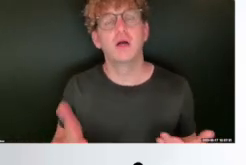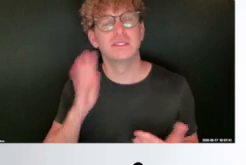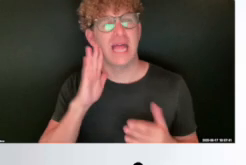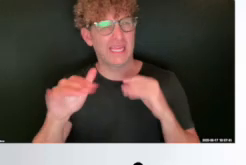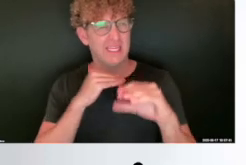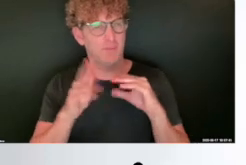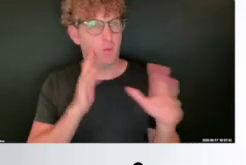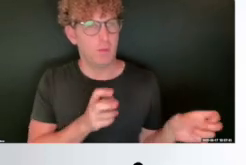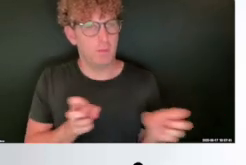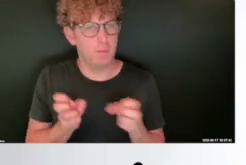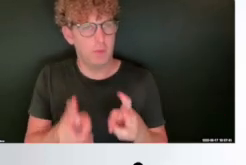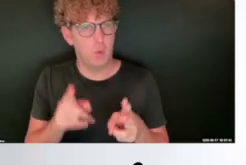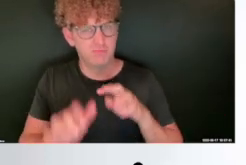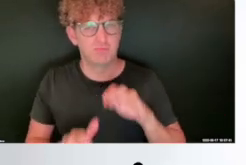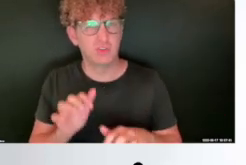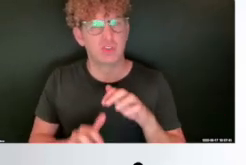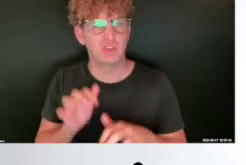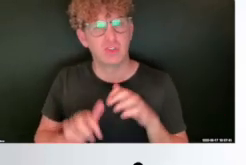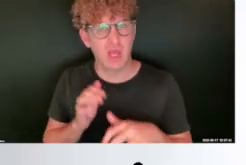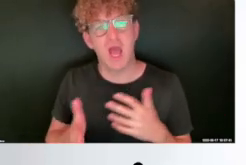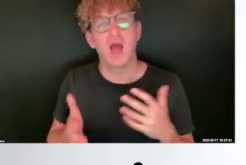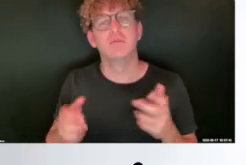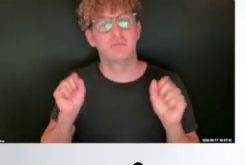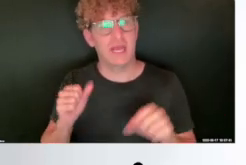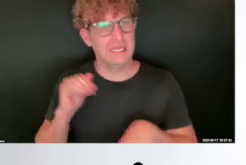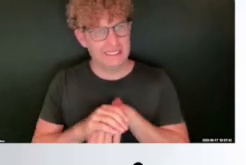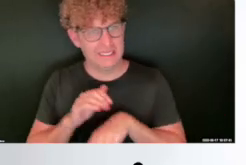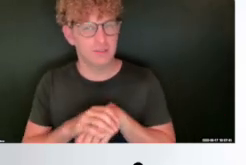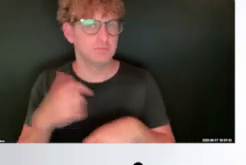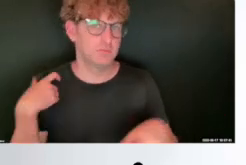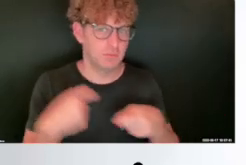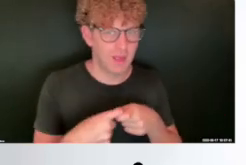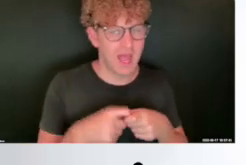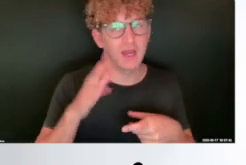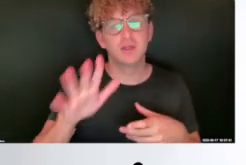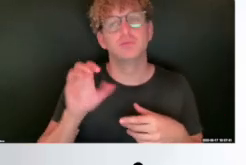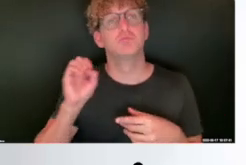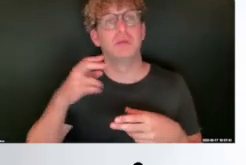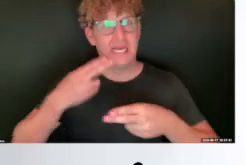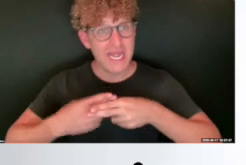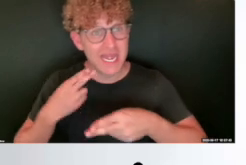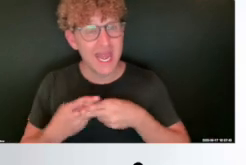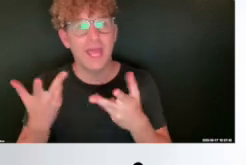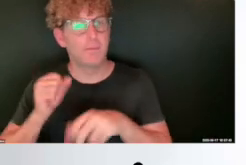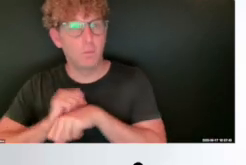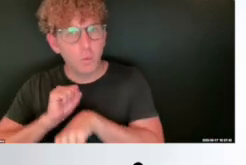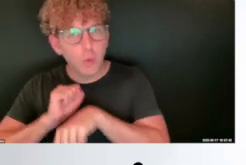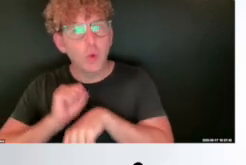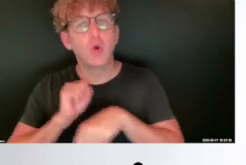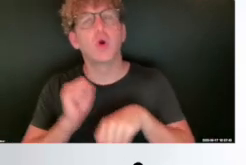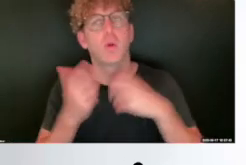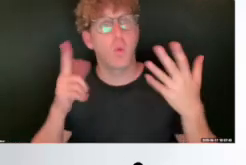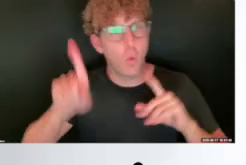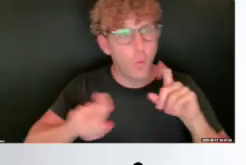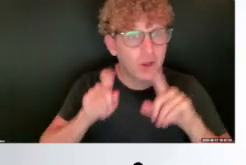currently has a raised hand, so go ahead and unmute yourself, please. Hi there, my name is